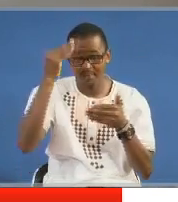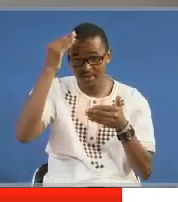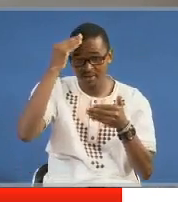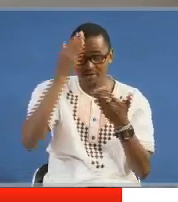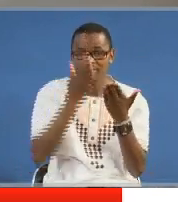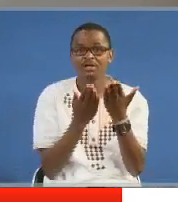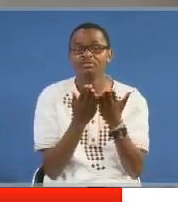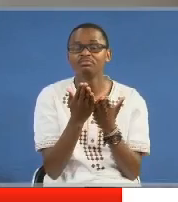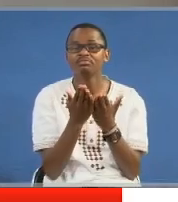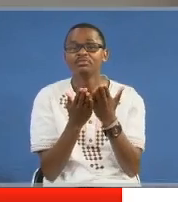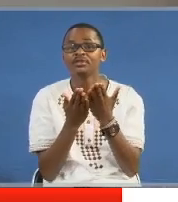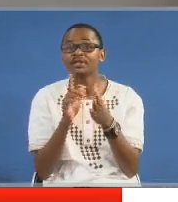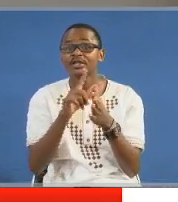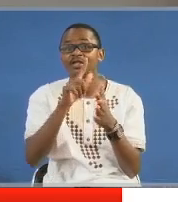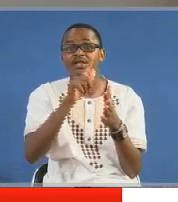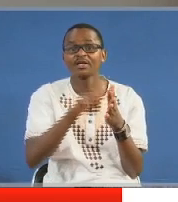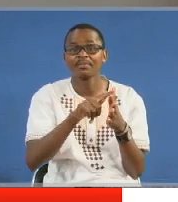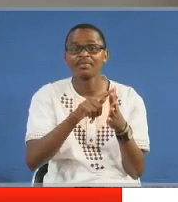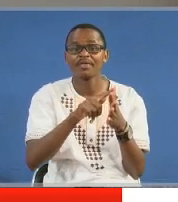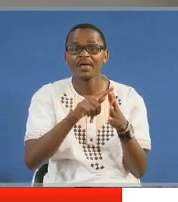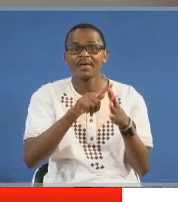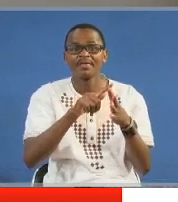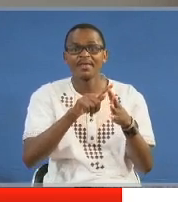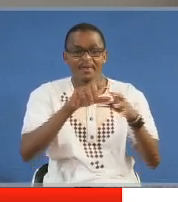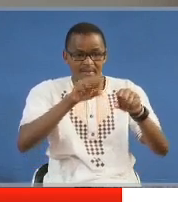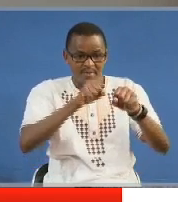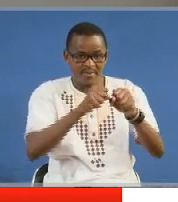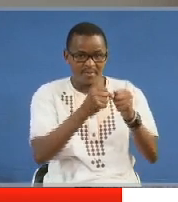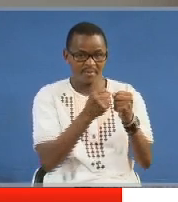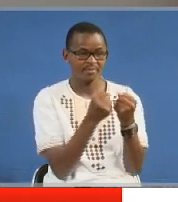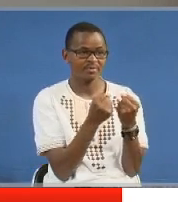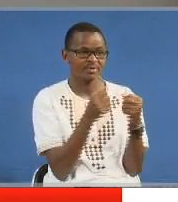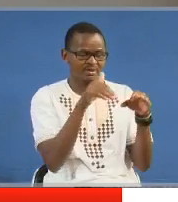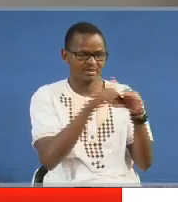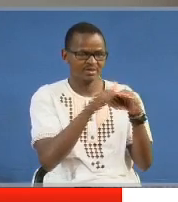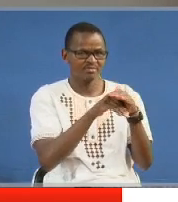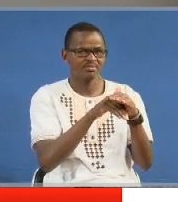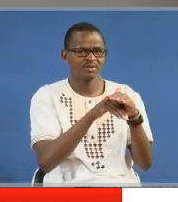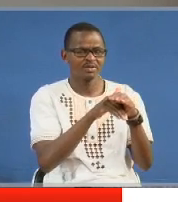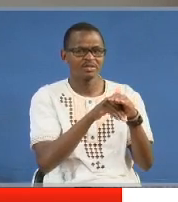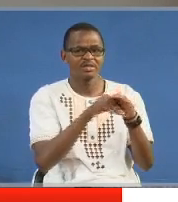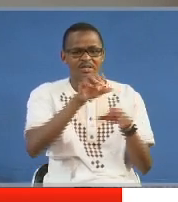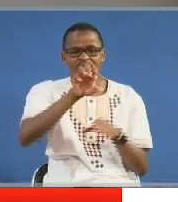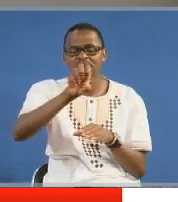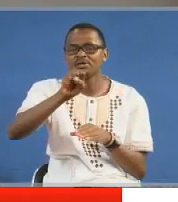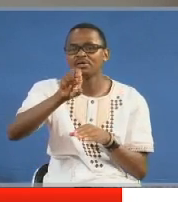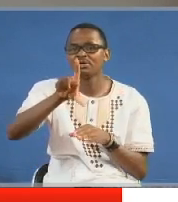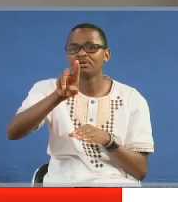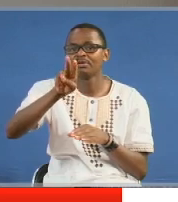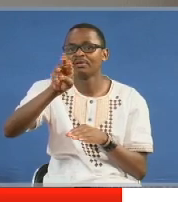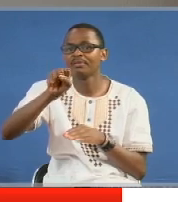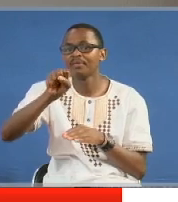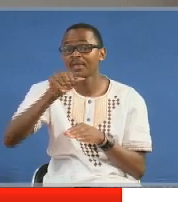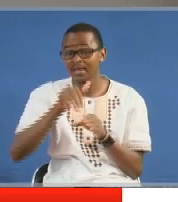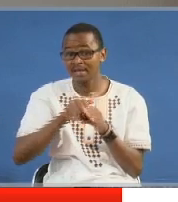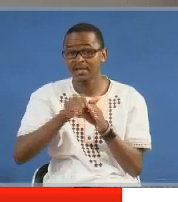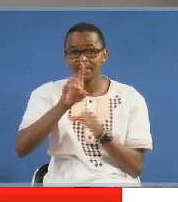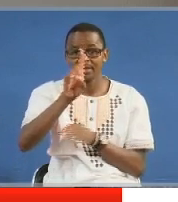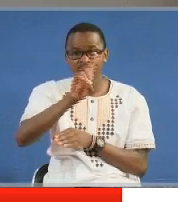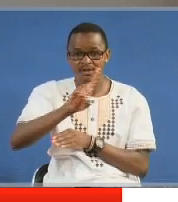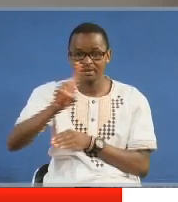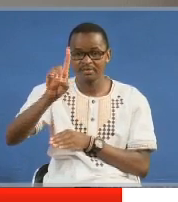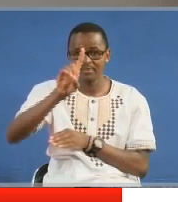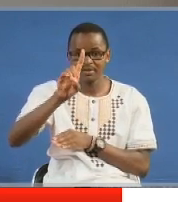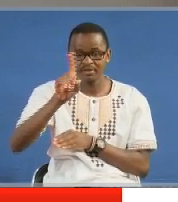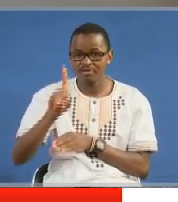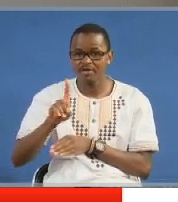services, hence the proliferation of standard schools in slums. In Dagoretti, where the